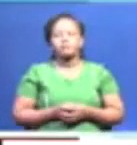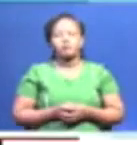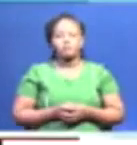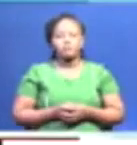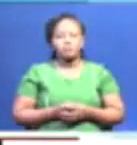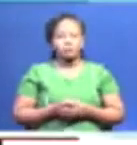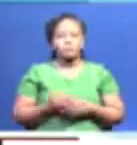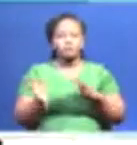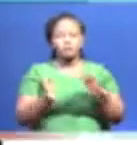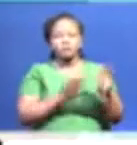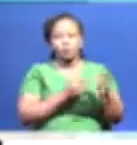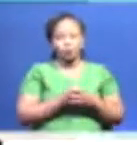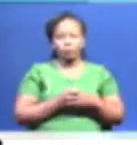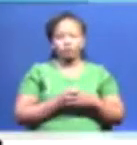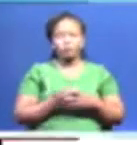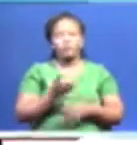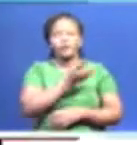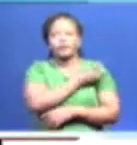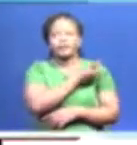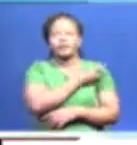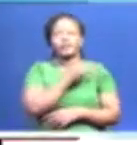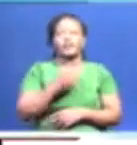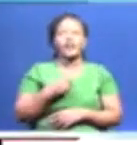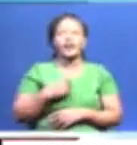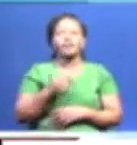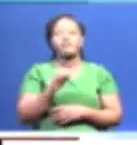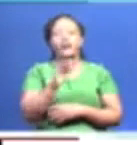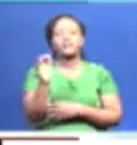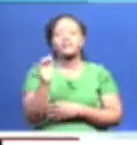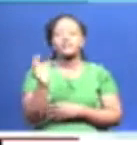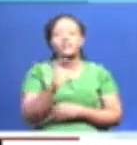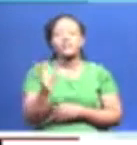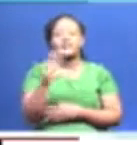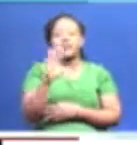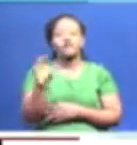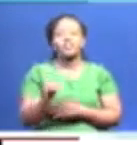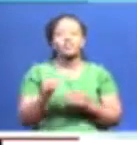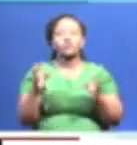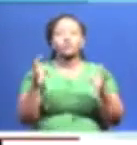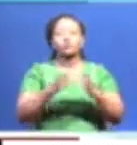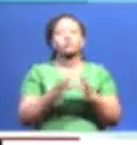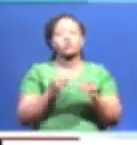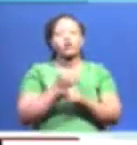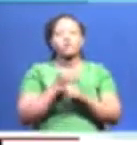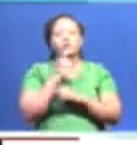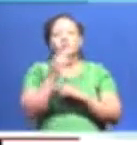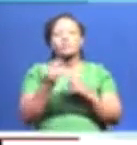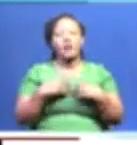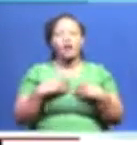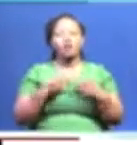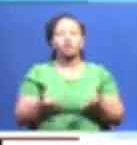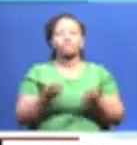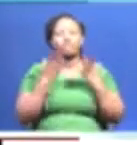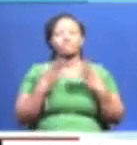Madaktari wametoa wito kwa mataifa ya jumuiya ya Afrika Mashariki kusitisha ubinafsishaji wa sekta ya afya. Chini ya vuguvugu la muungano